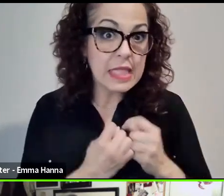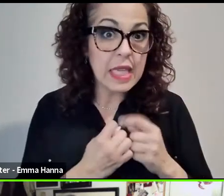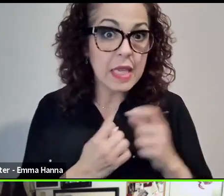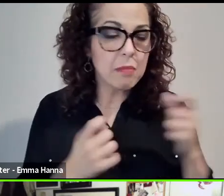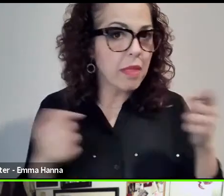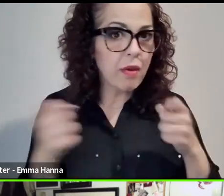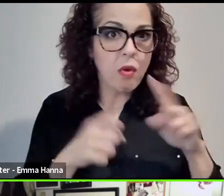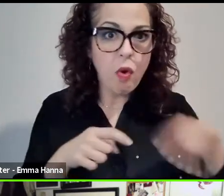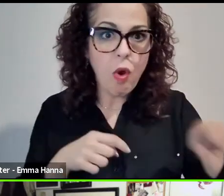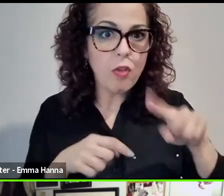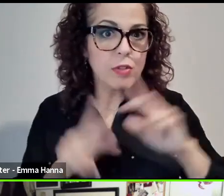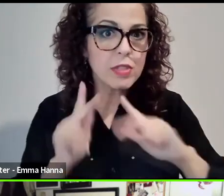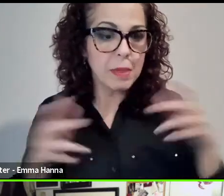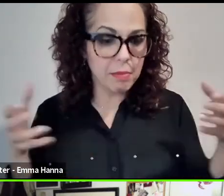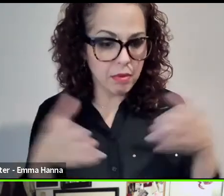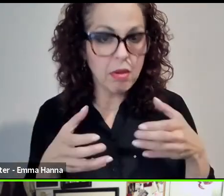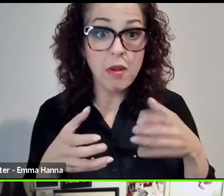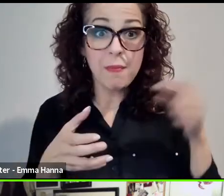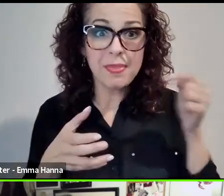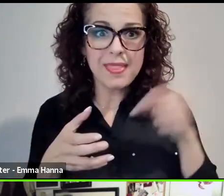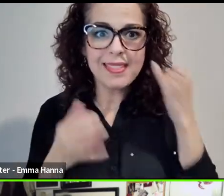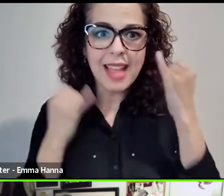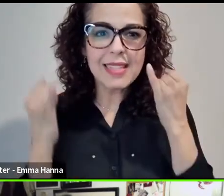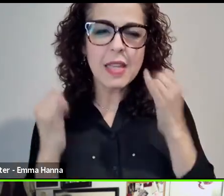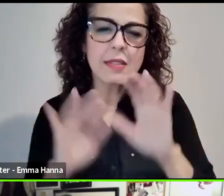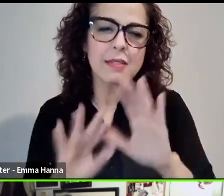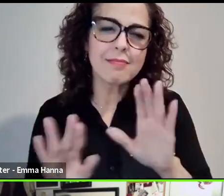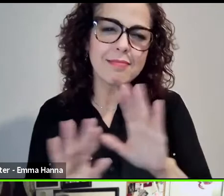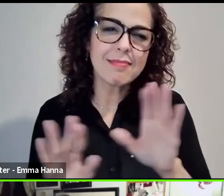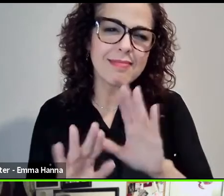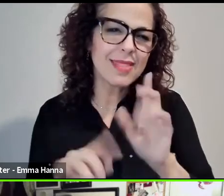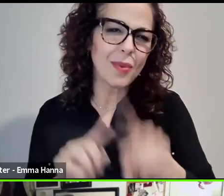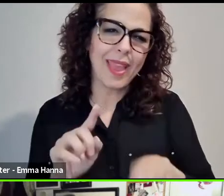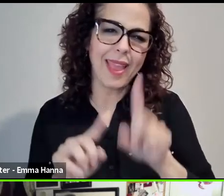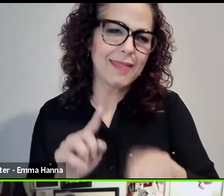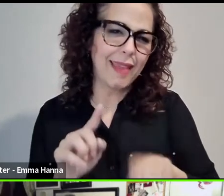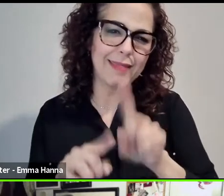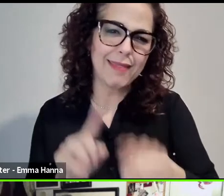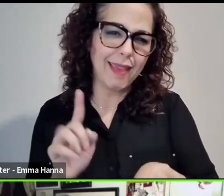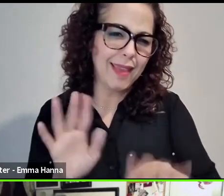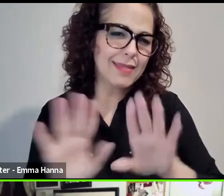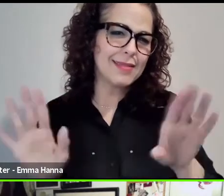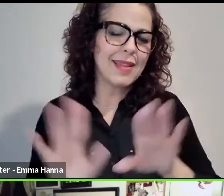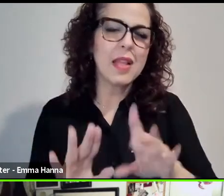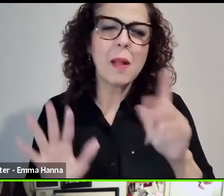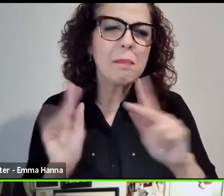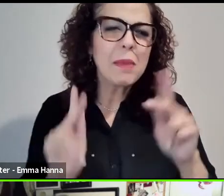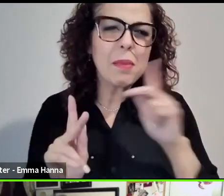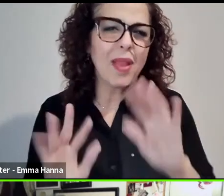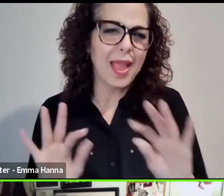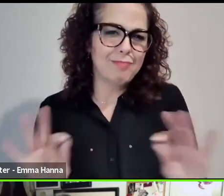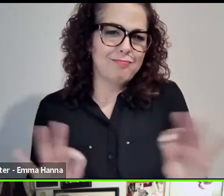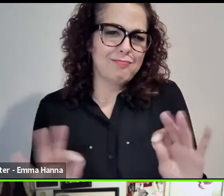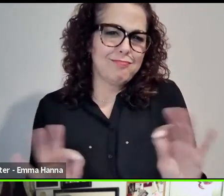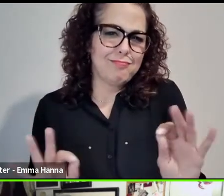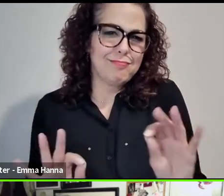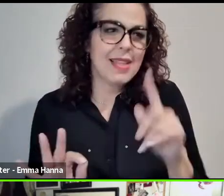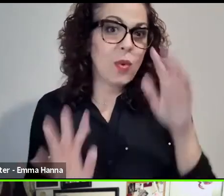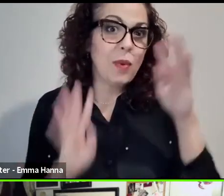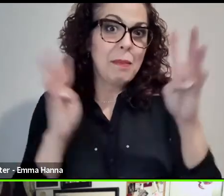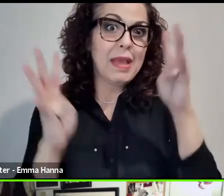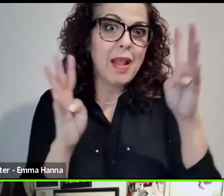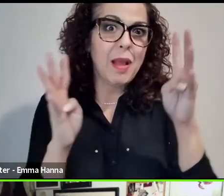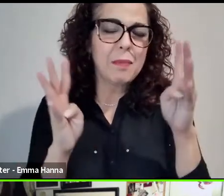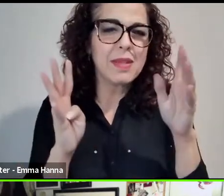were unrealistic, that you couldn't do them. They were like trivializing that the Republicans were trivializing them. They were making up stupid caricatures of